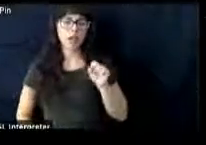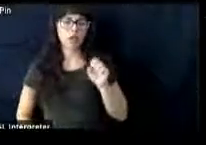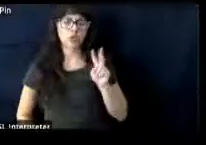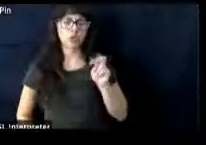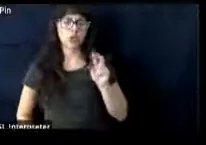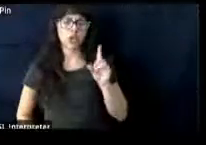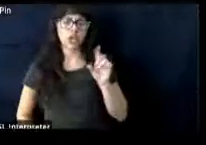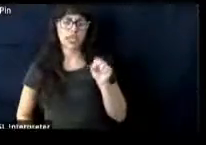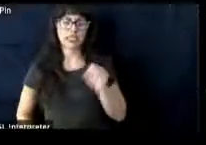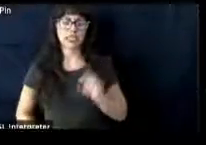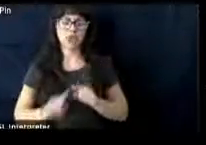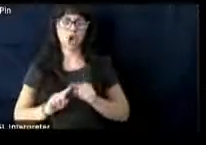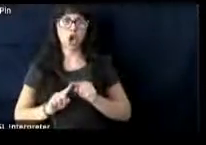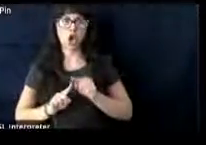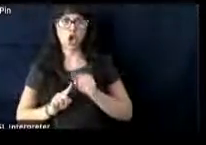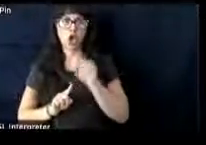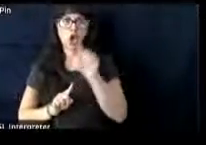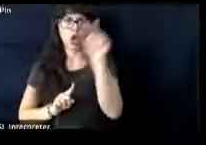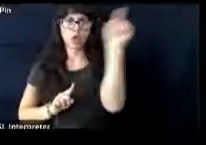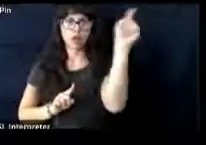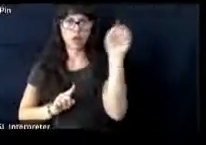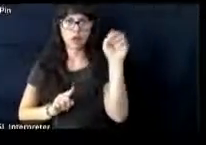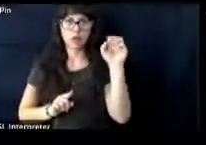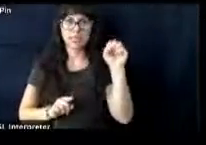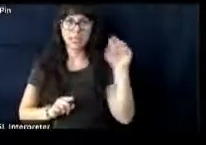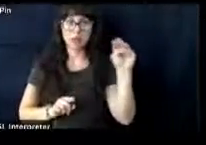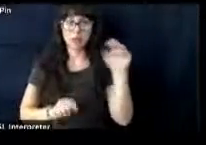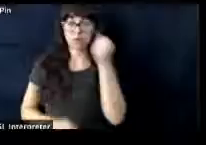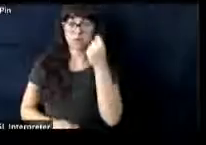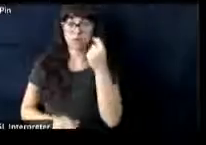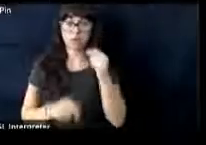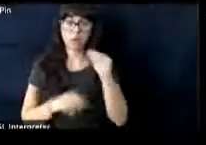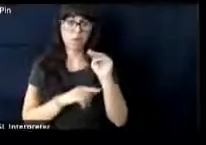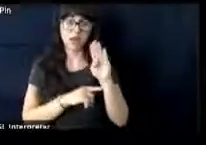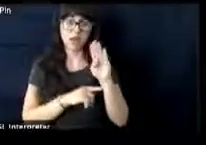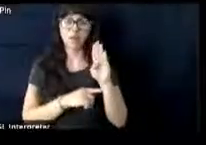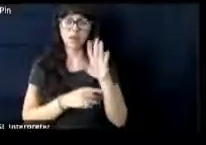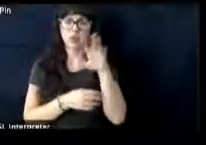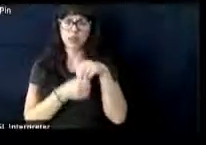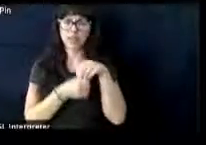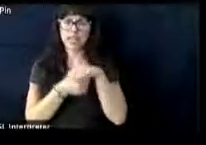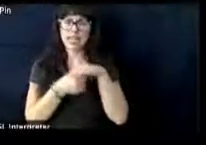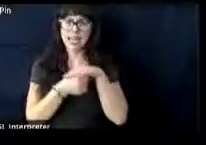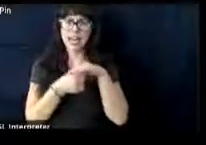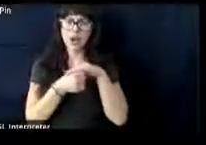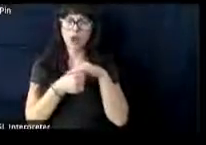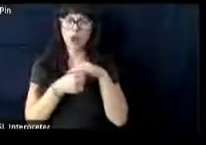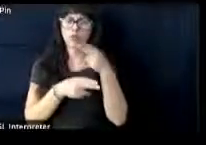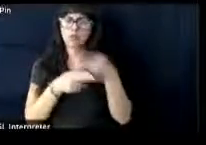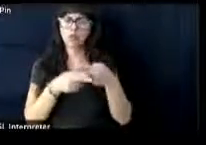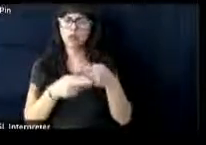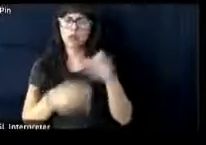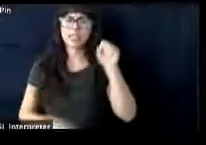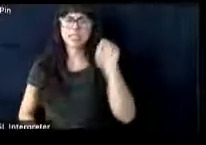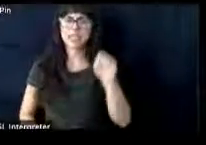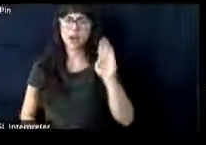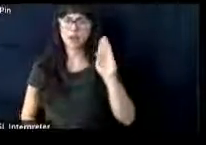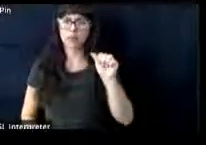Monica. Manhattan Beach is in an area of the region that is referred to as the South